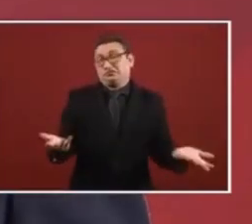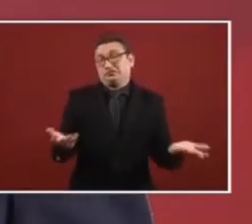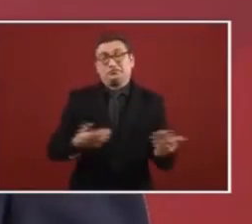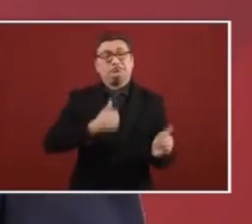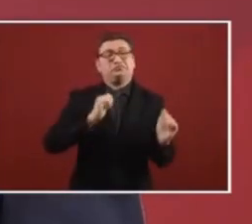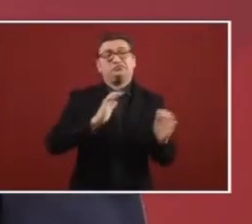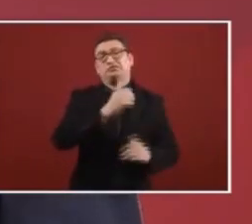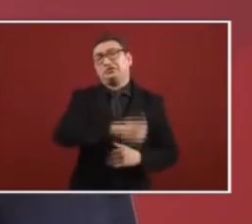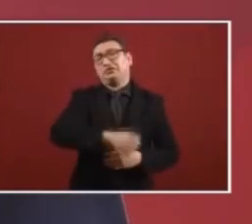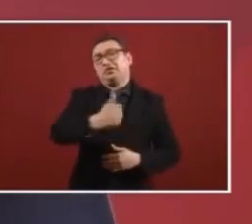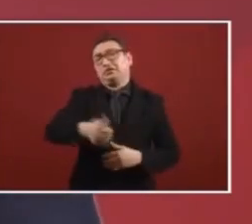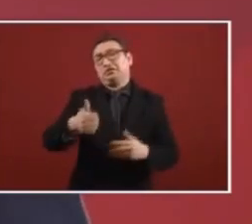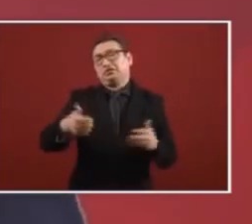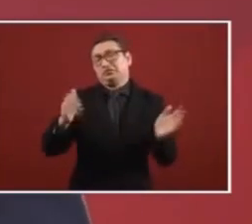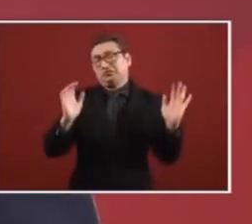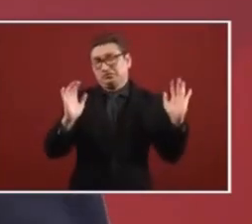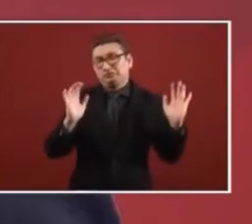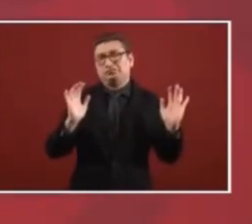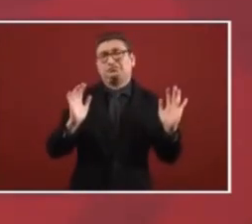Cada quien tiene su